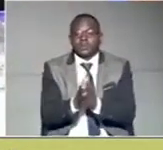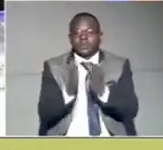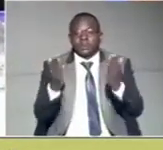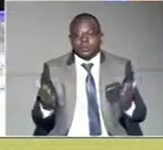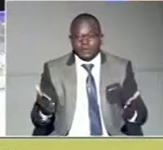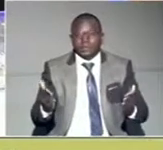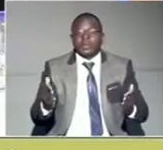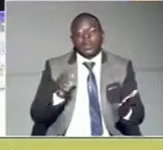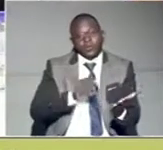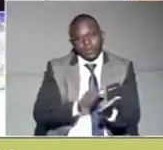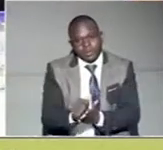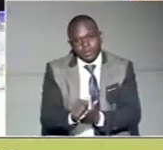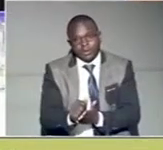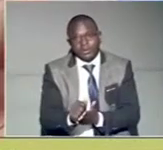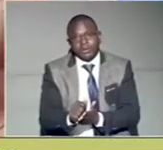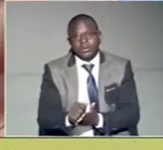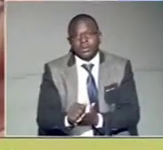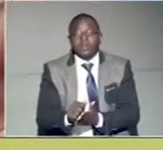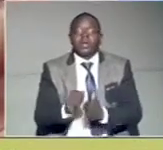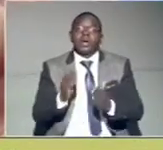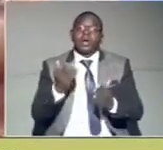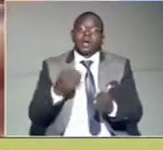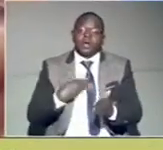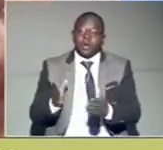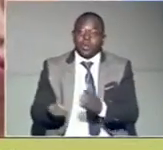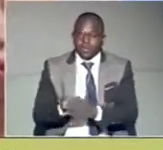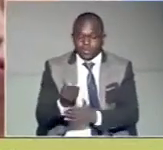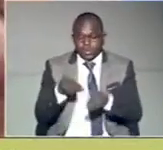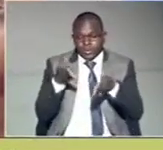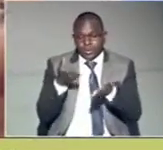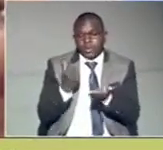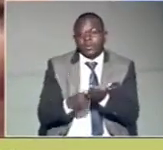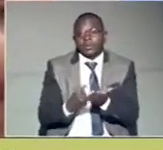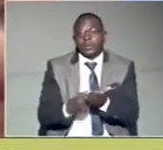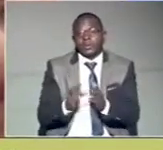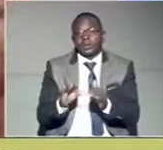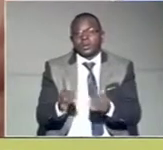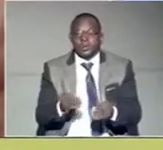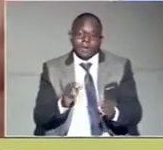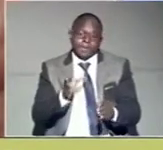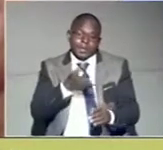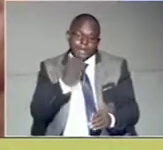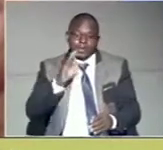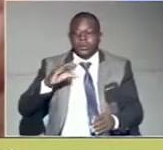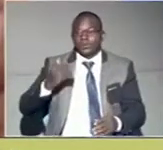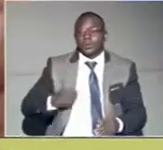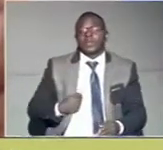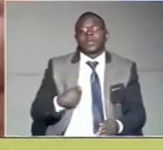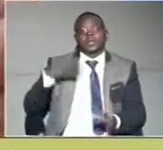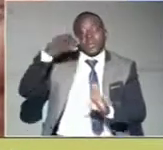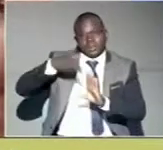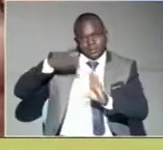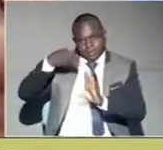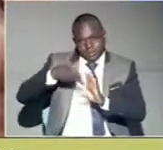and News Publishers, Winifra, has set foot in Uganda with the aim of bettering women in media to